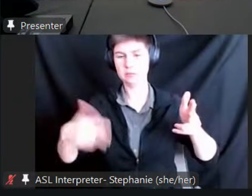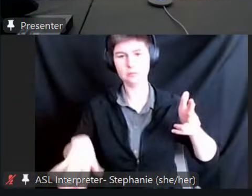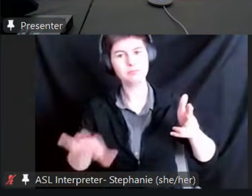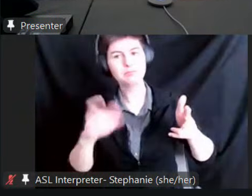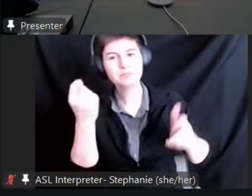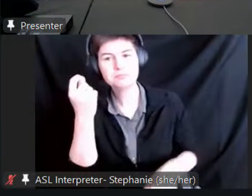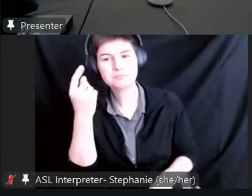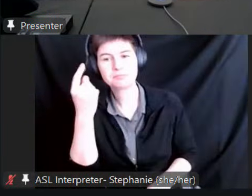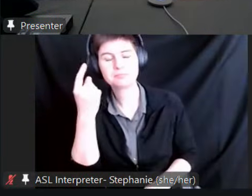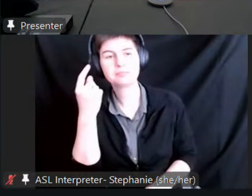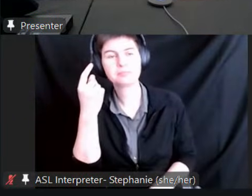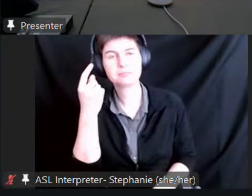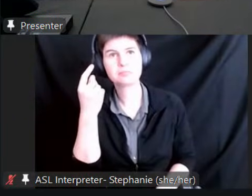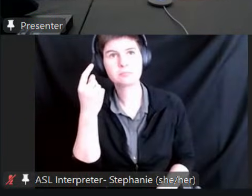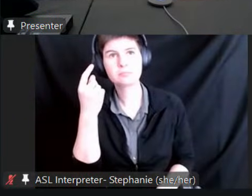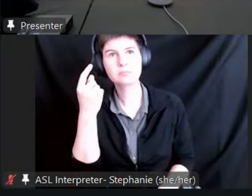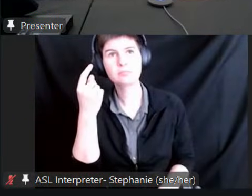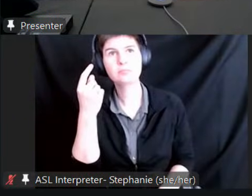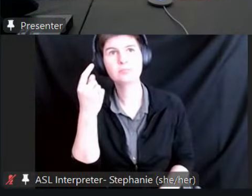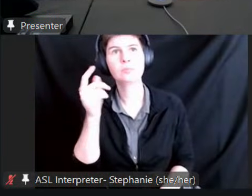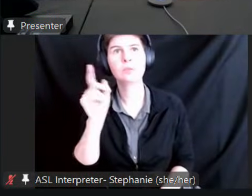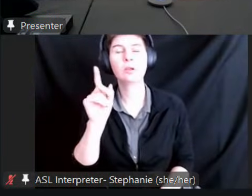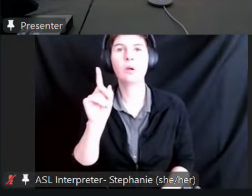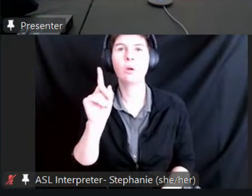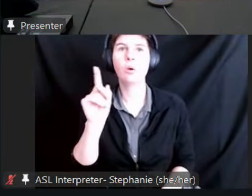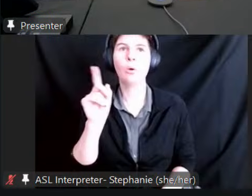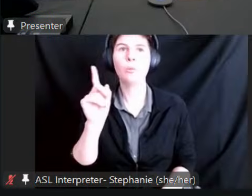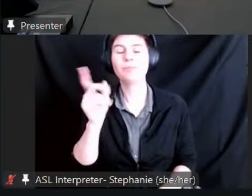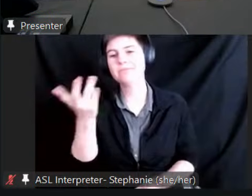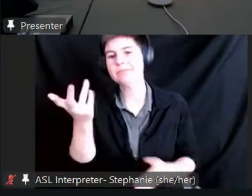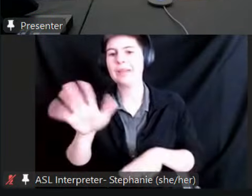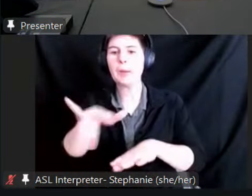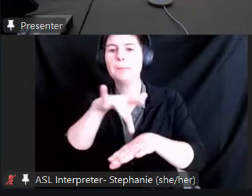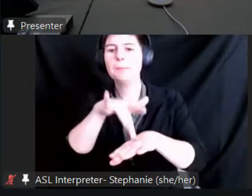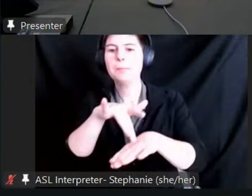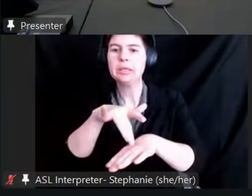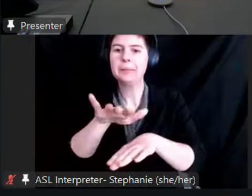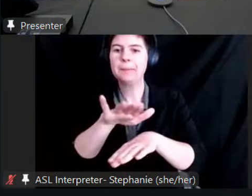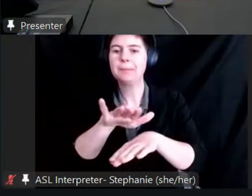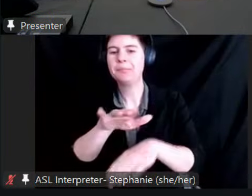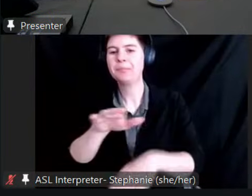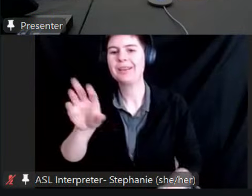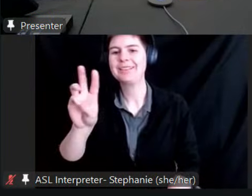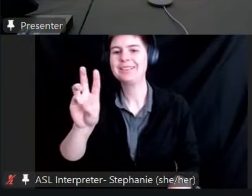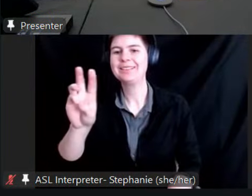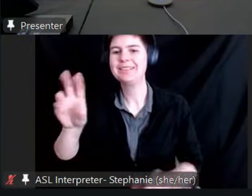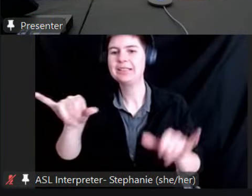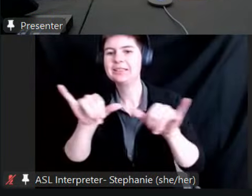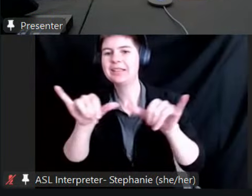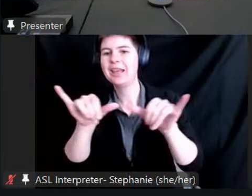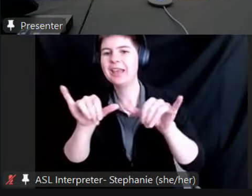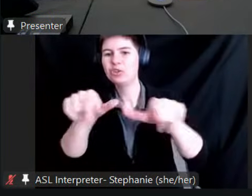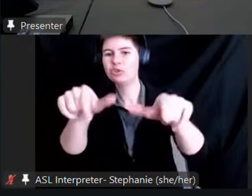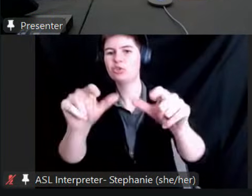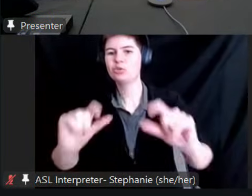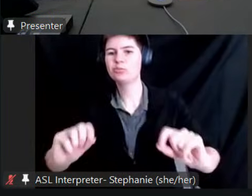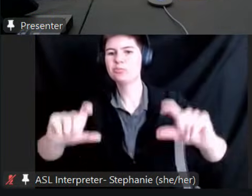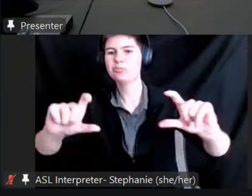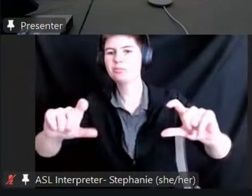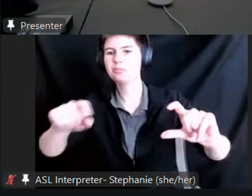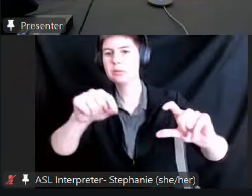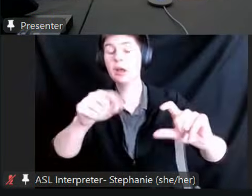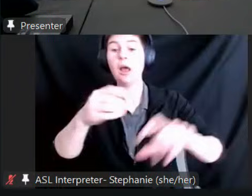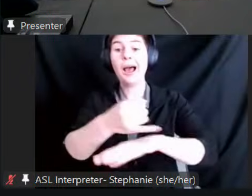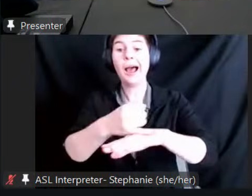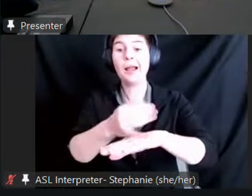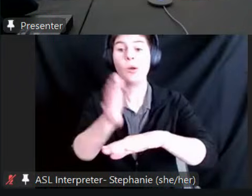be a median, 6-inch curb. Like this would be an island that would have, shelter, probably